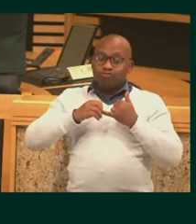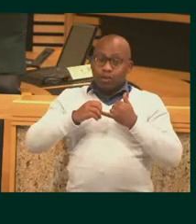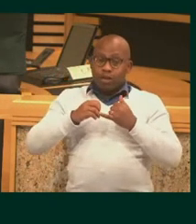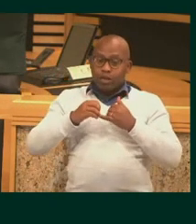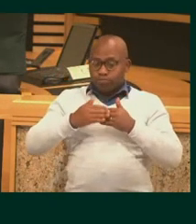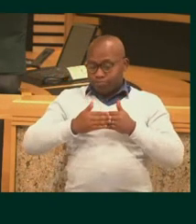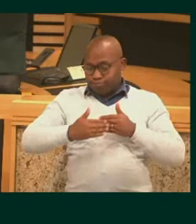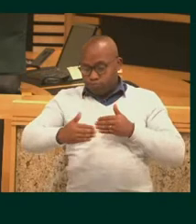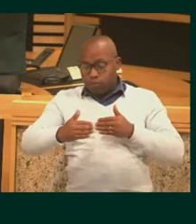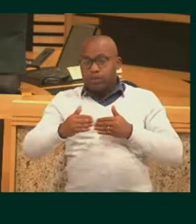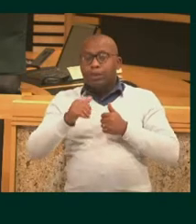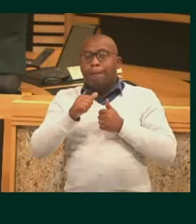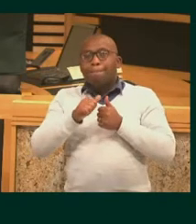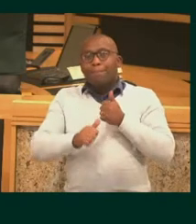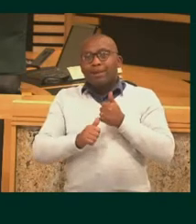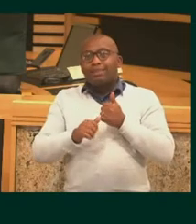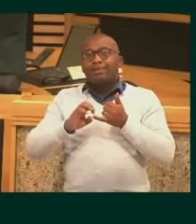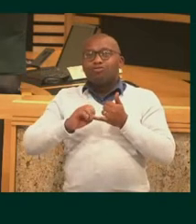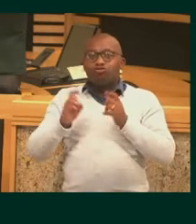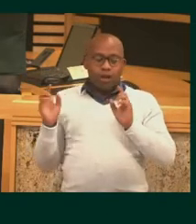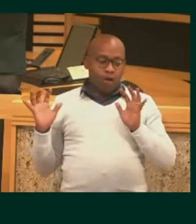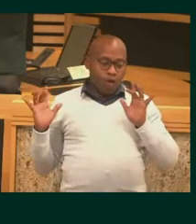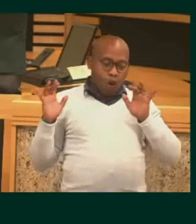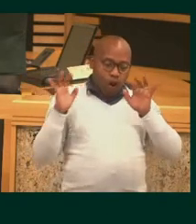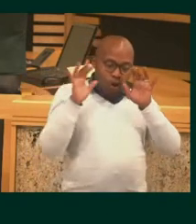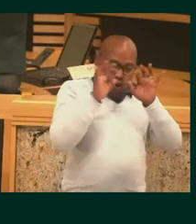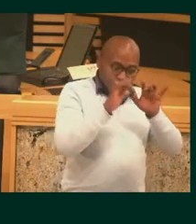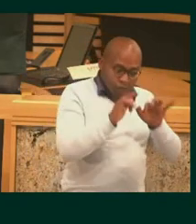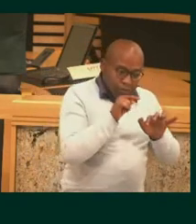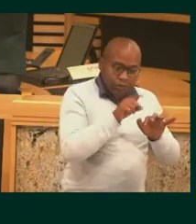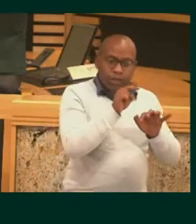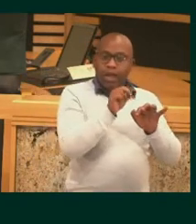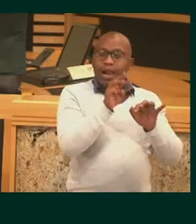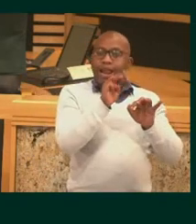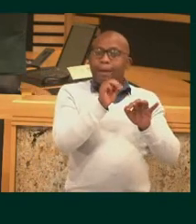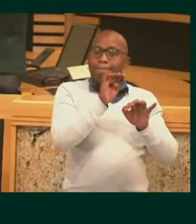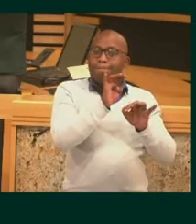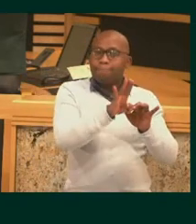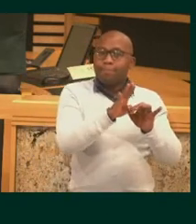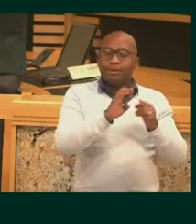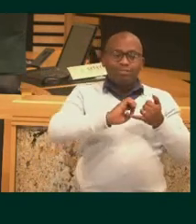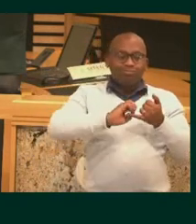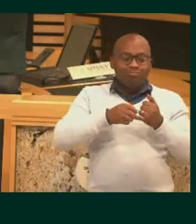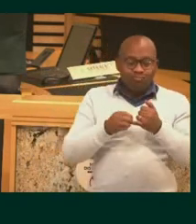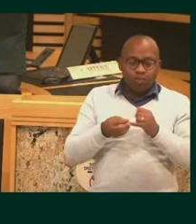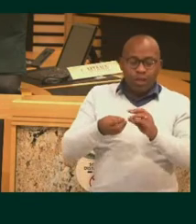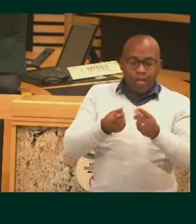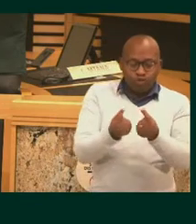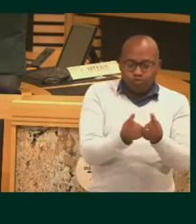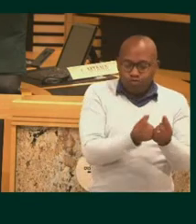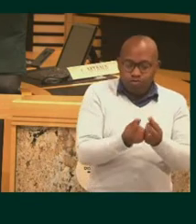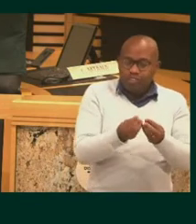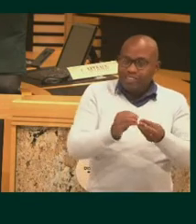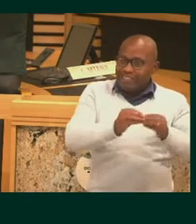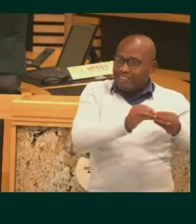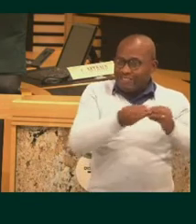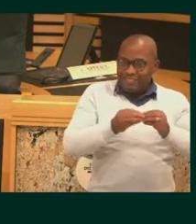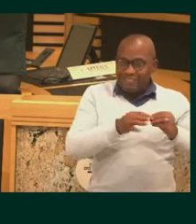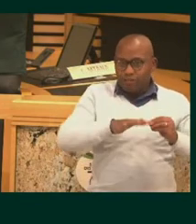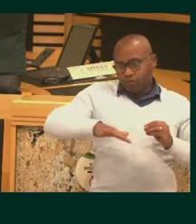water leaks and Nelson Mandela because the collection that we have achieved now will be lost and I must report that